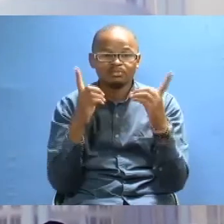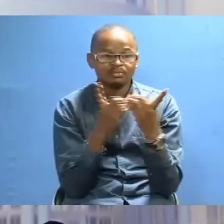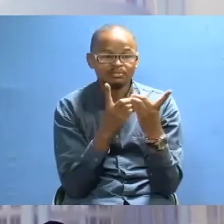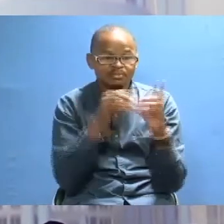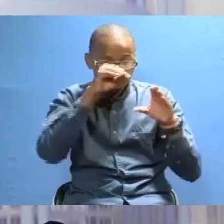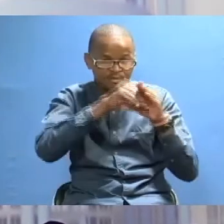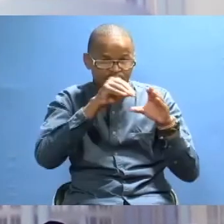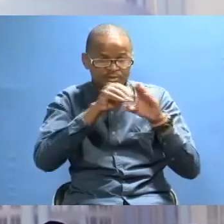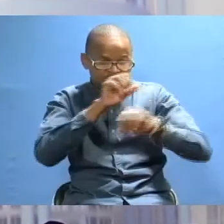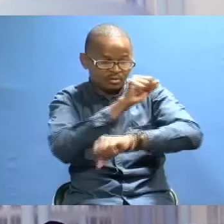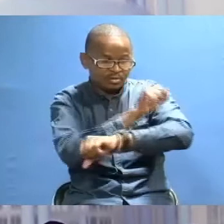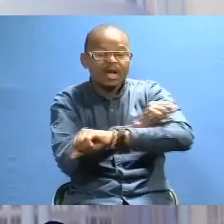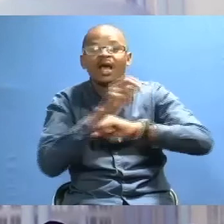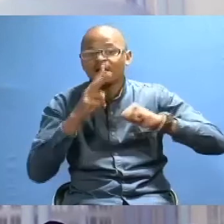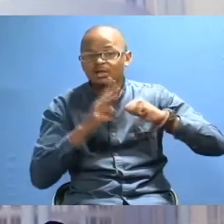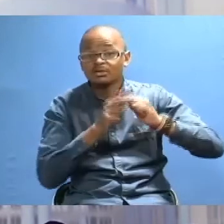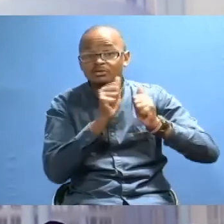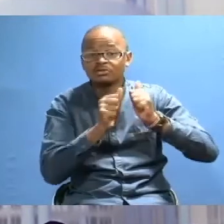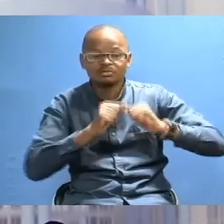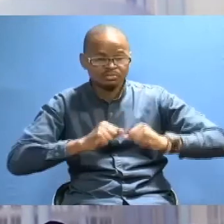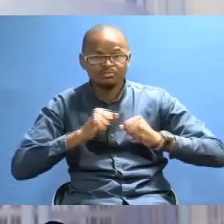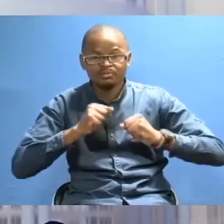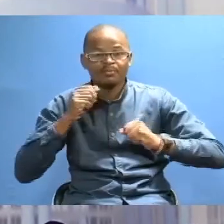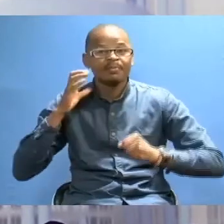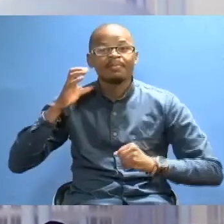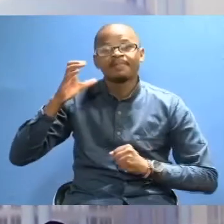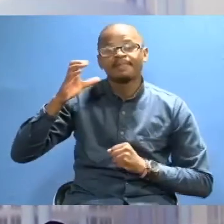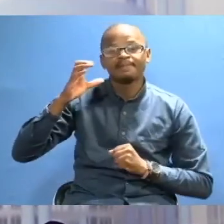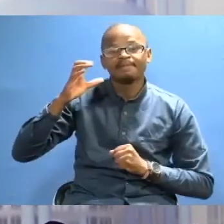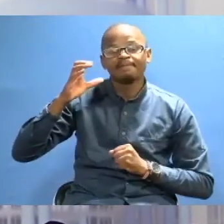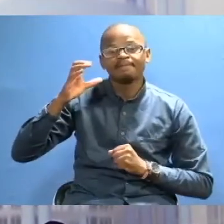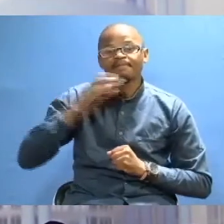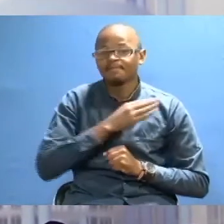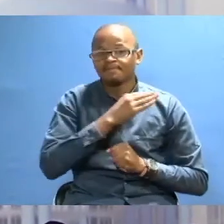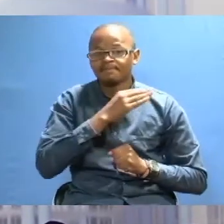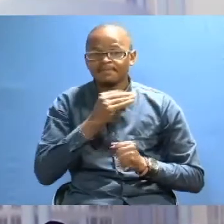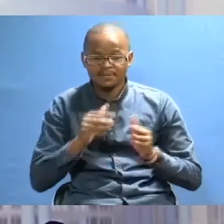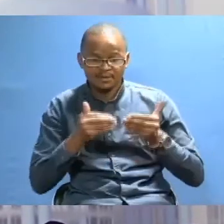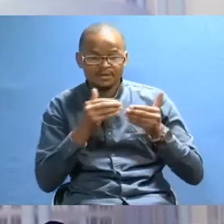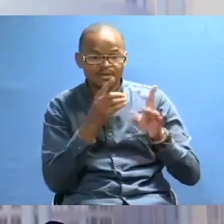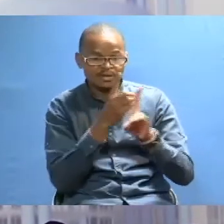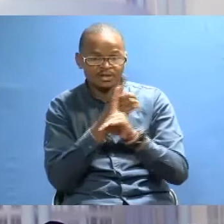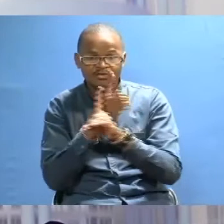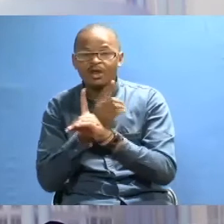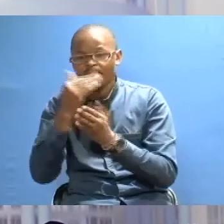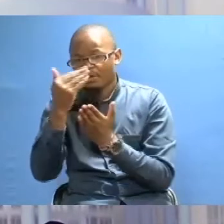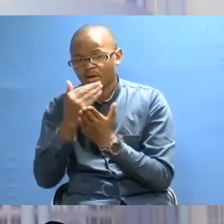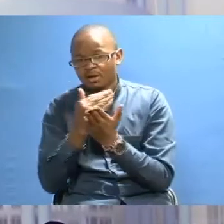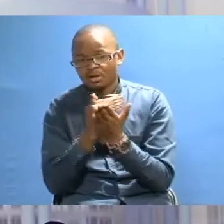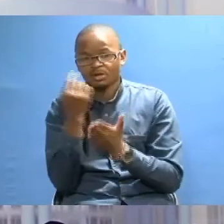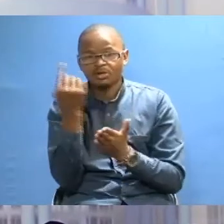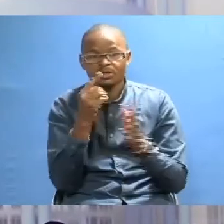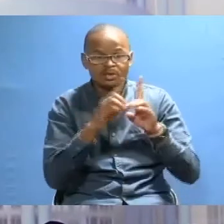Departments within the school are seven, which are headed by chairpersons and offer several different